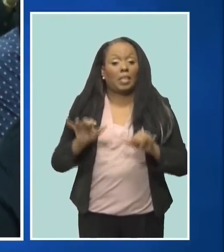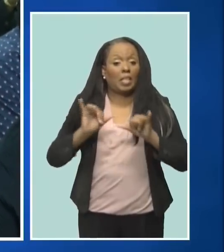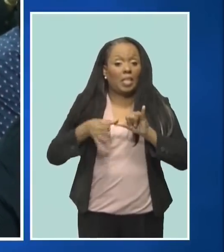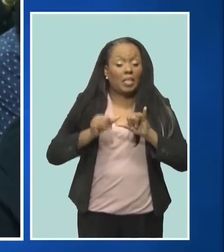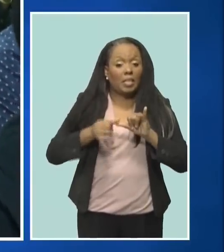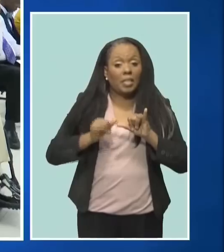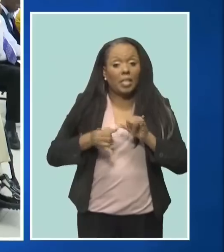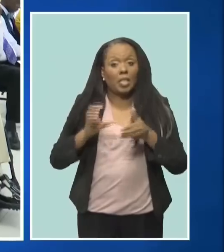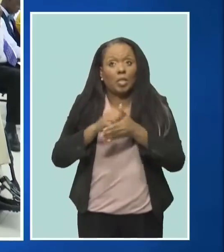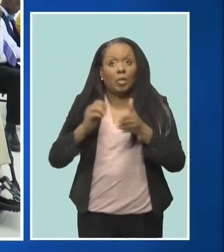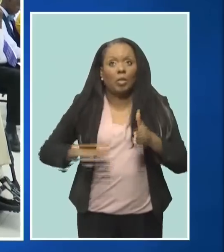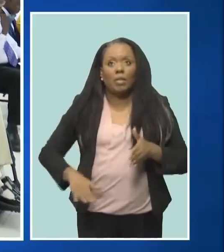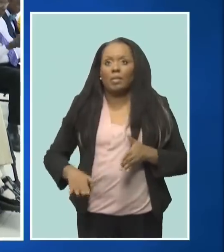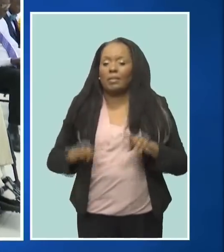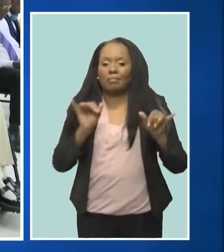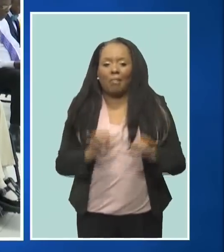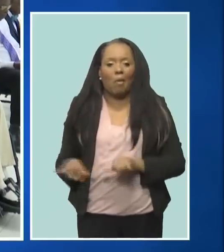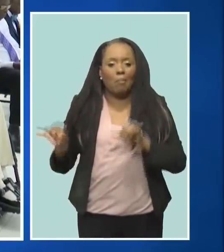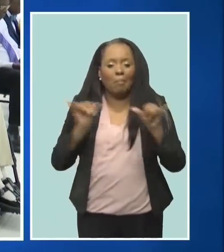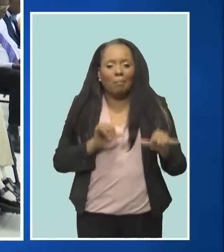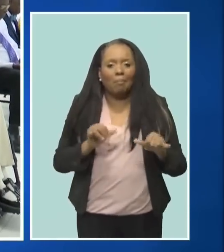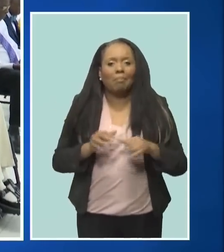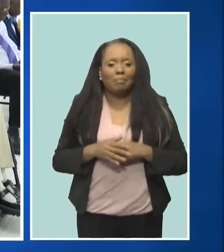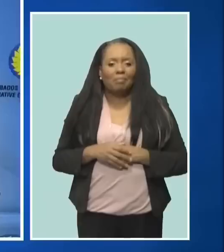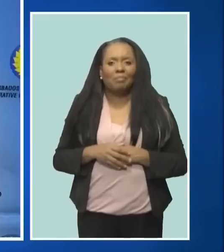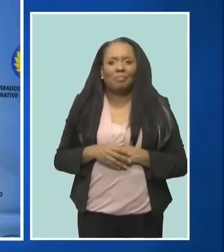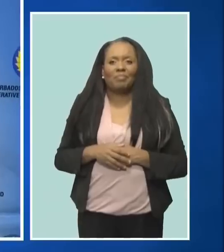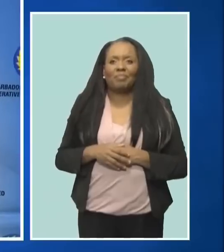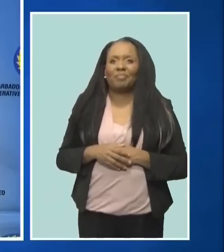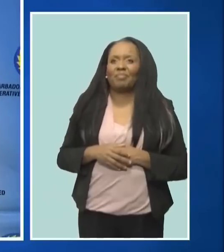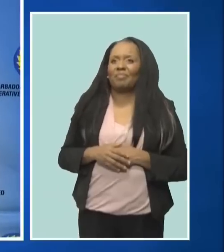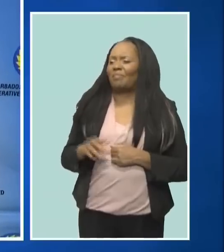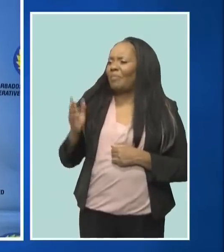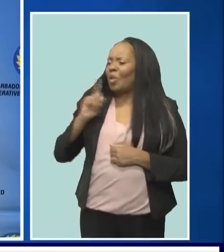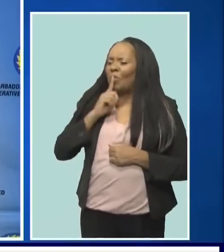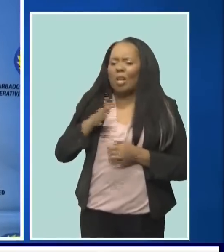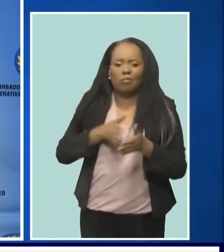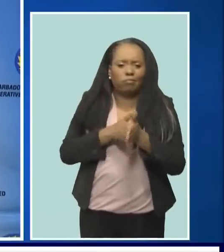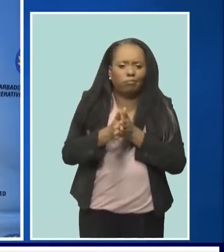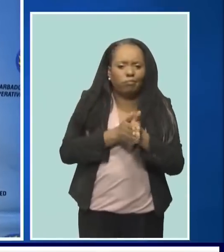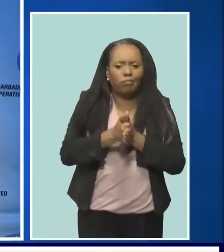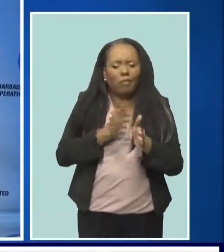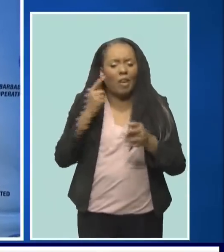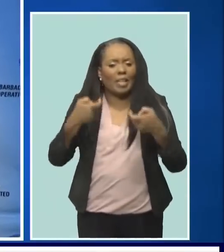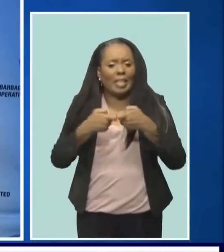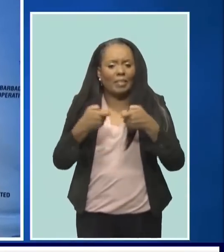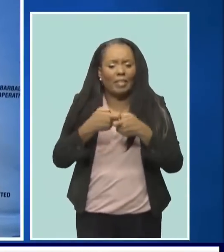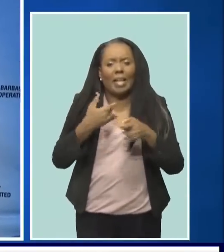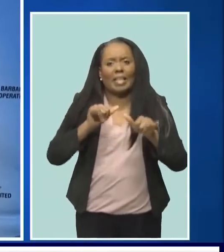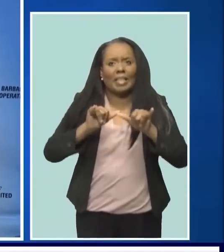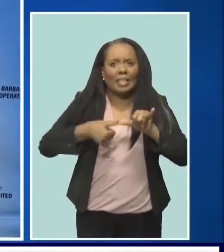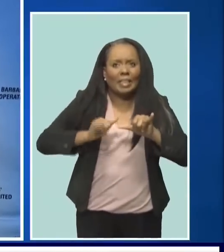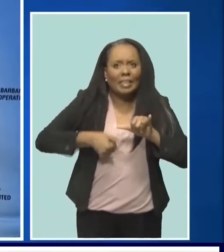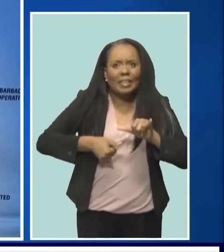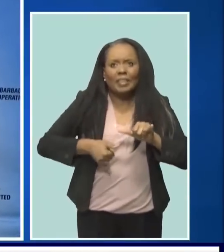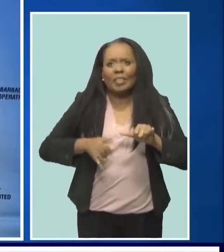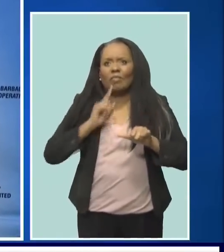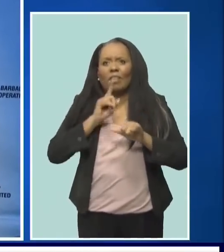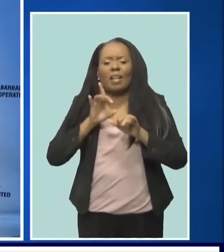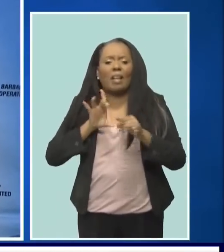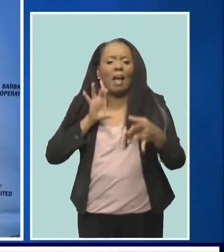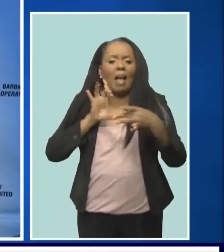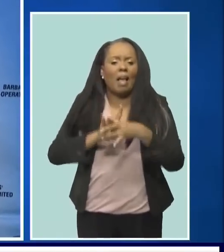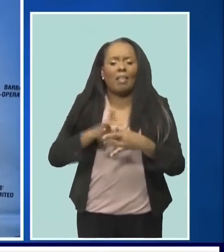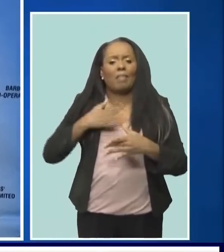Lee Springer echoed similar sentiments. I am very passionate in the electrical field because it coincides with much